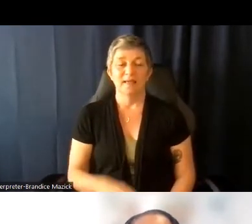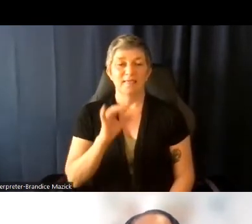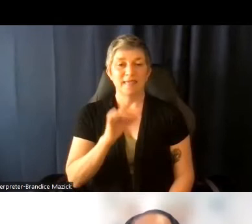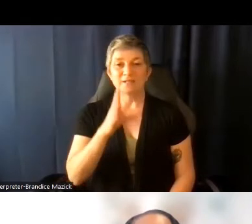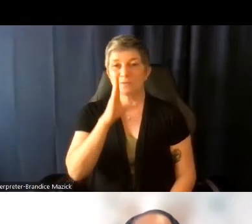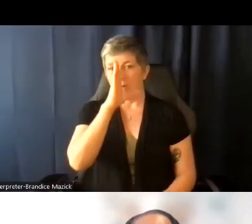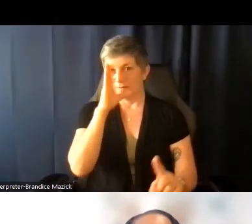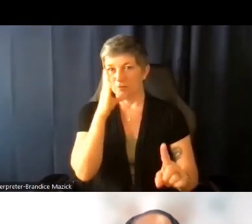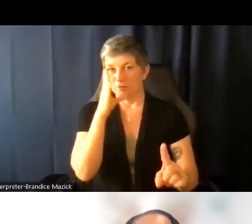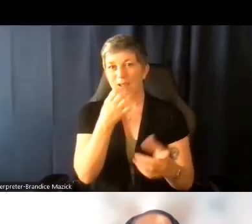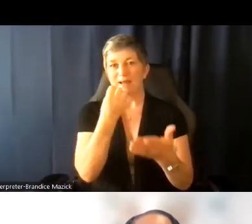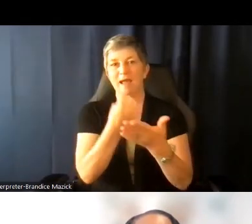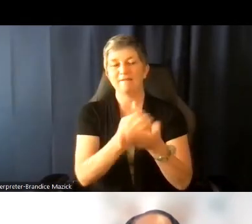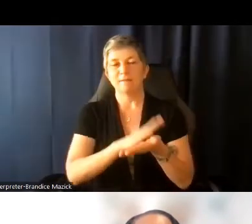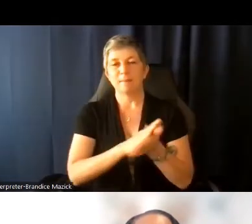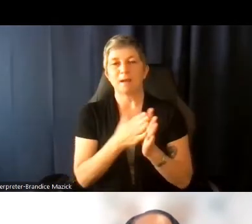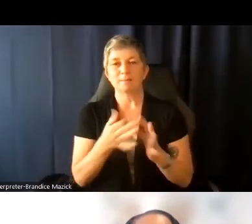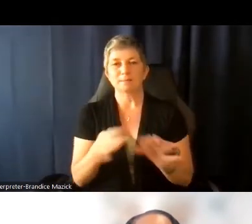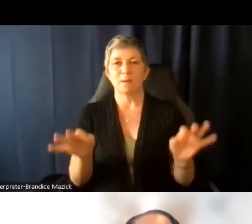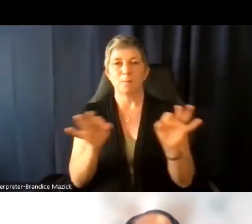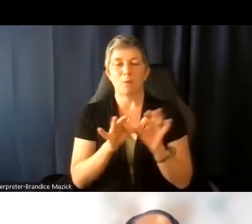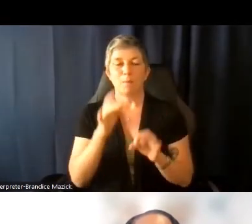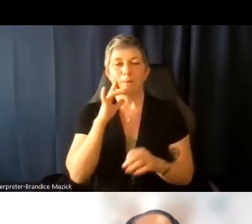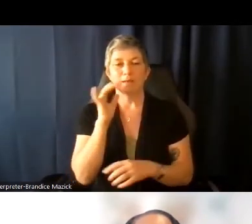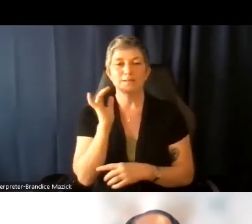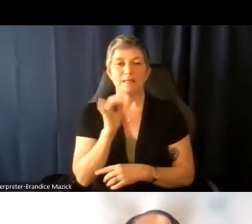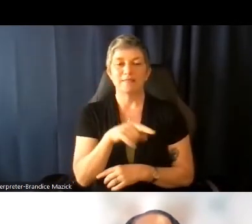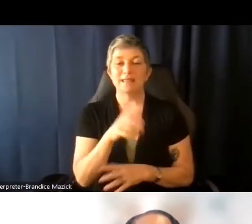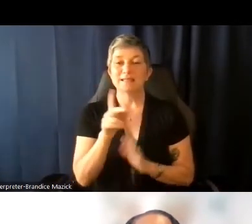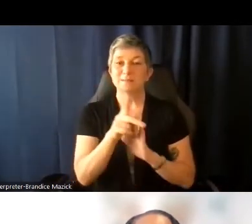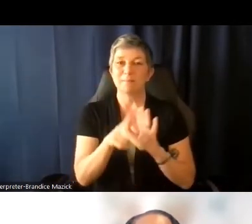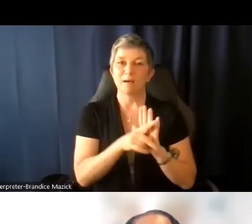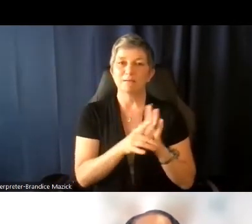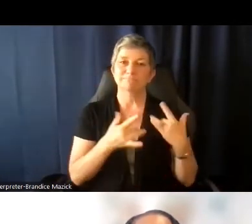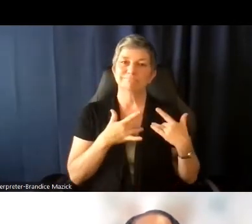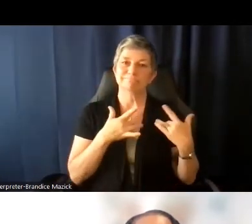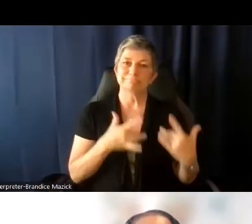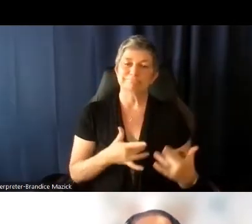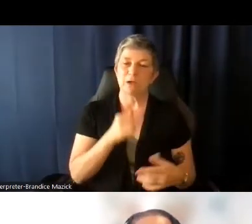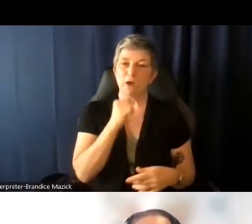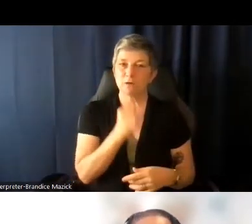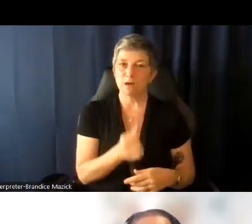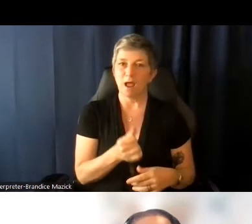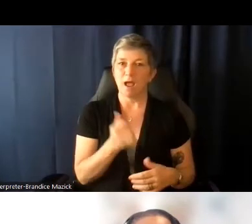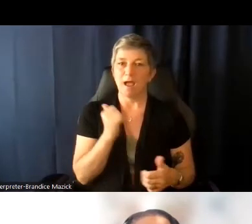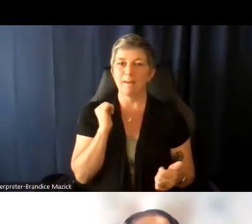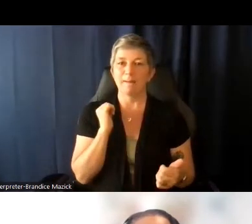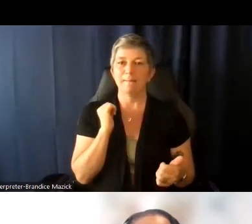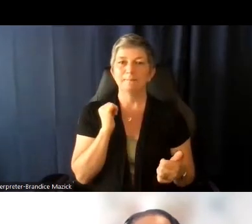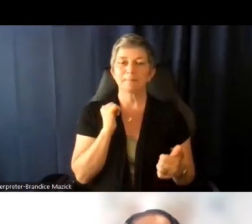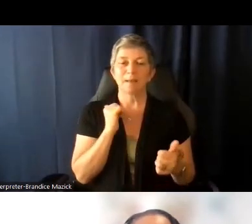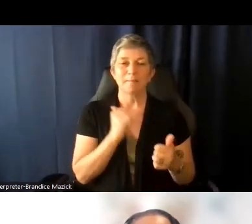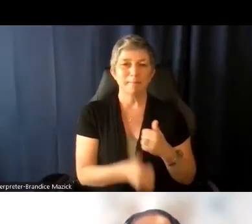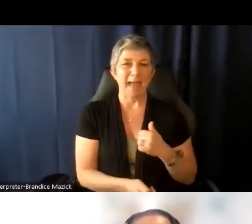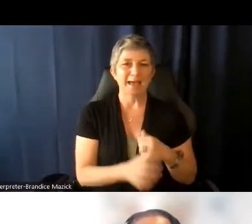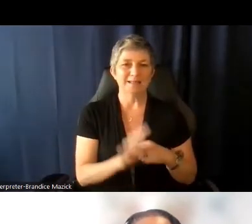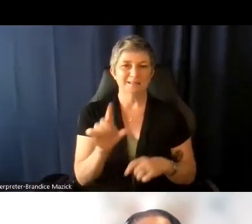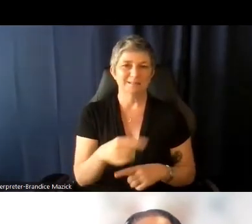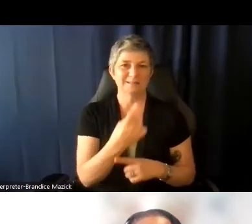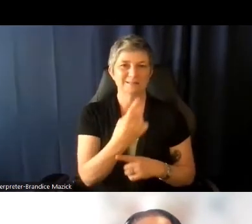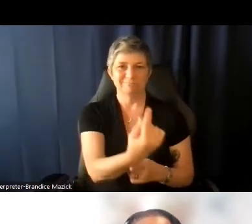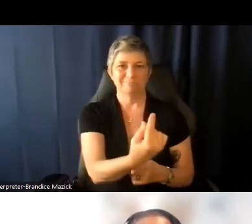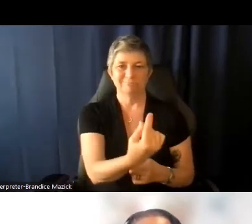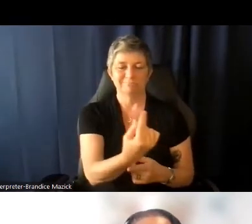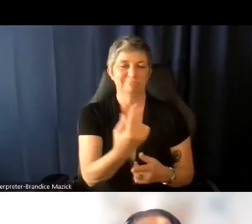evidence becomes important, because these policies usually are not passed in a vacuum, especially